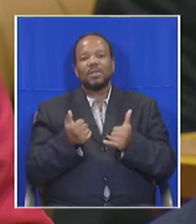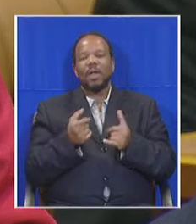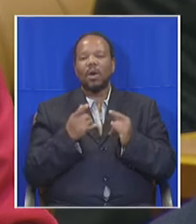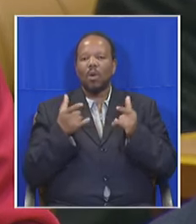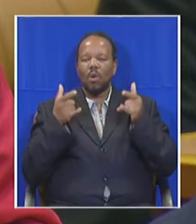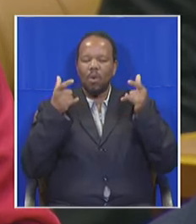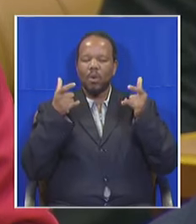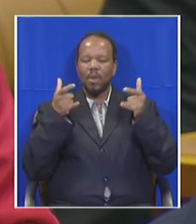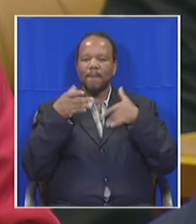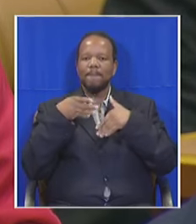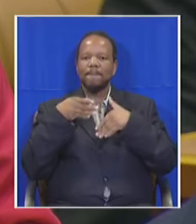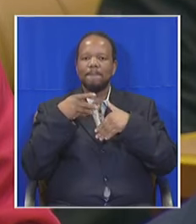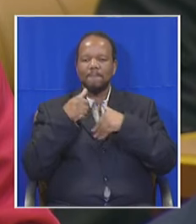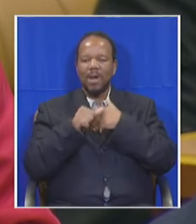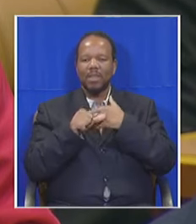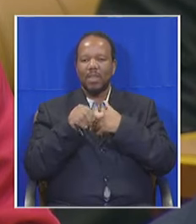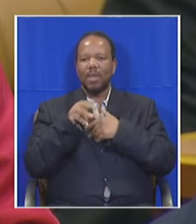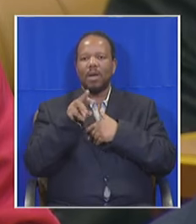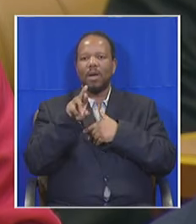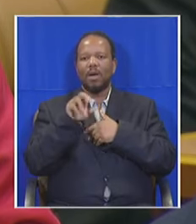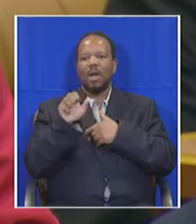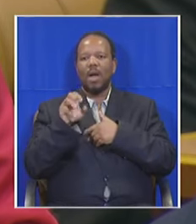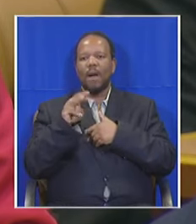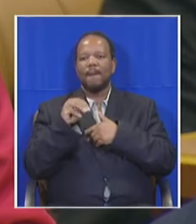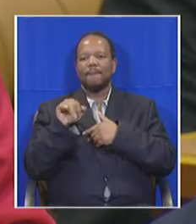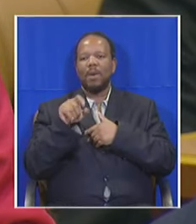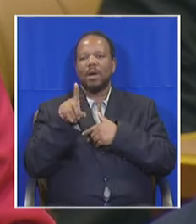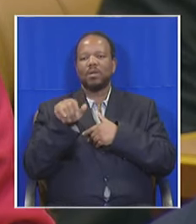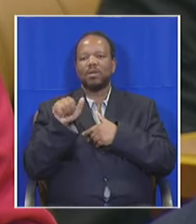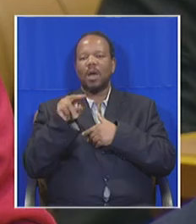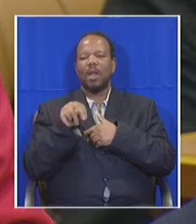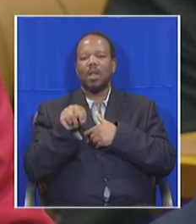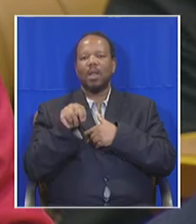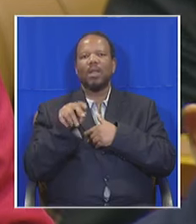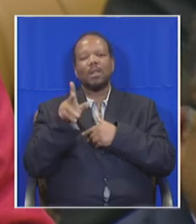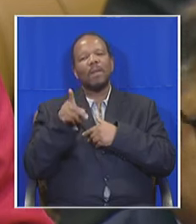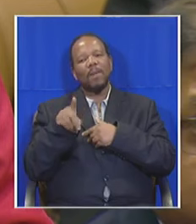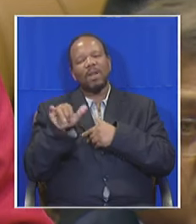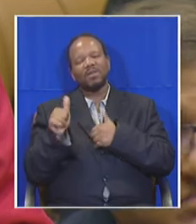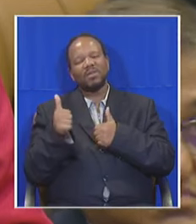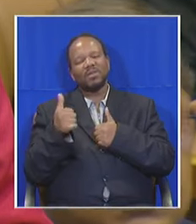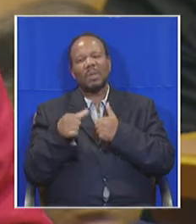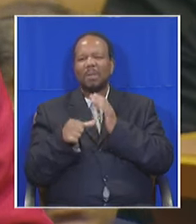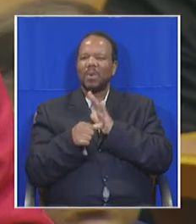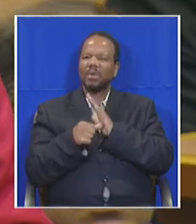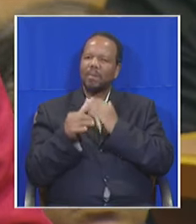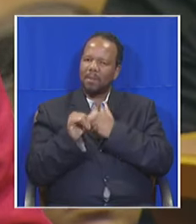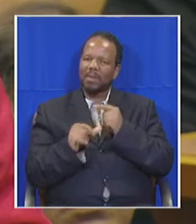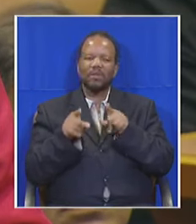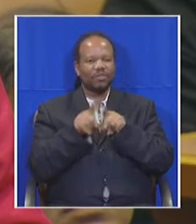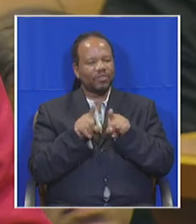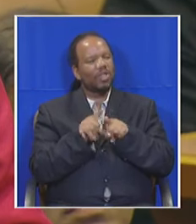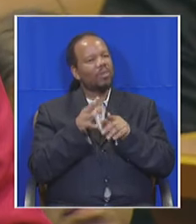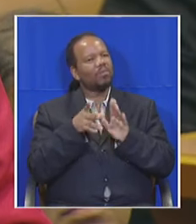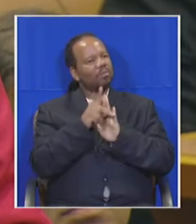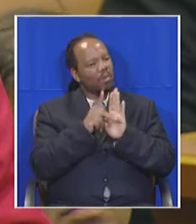Ramadan, which is of great importance to many Palestinians. Acknowledge the many similarities in the policies